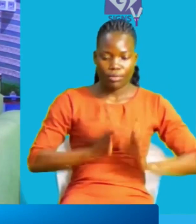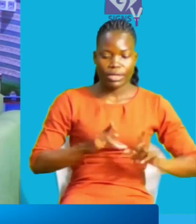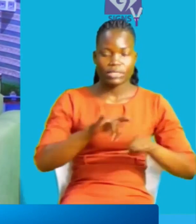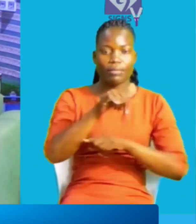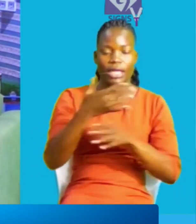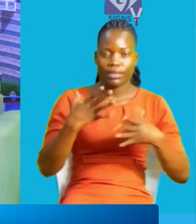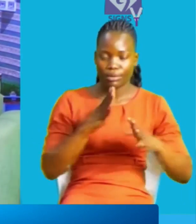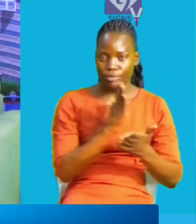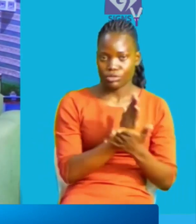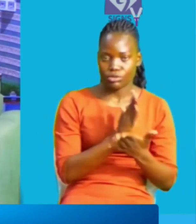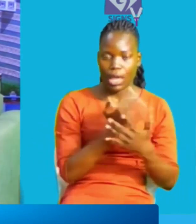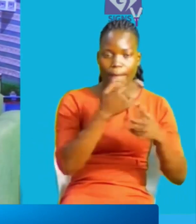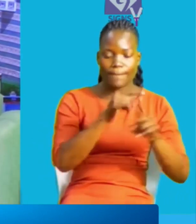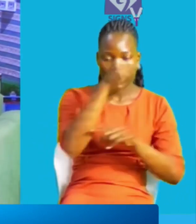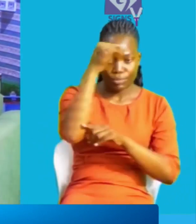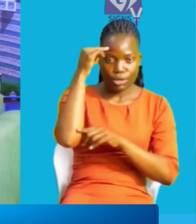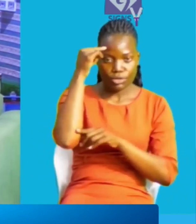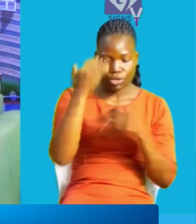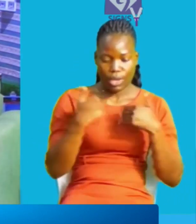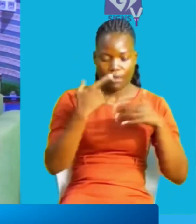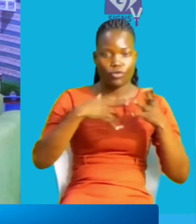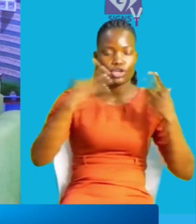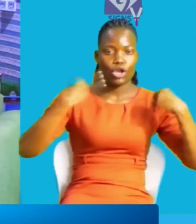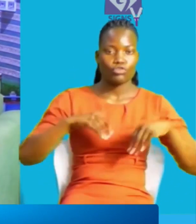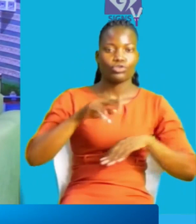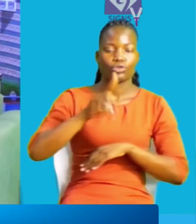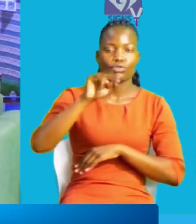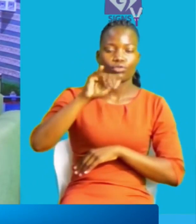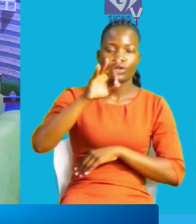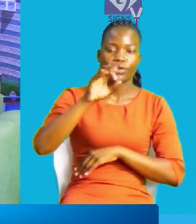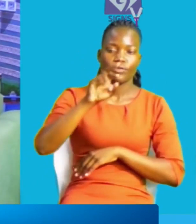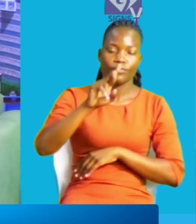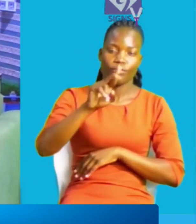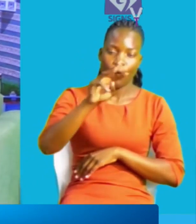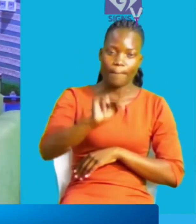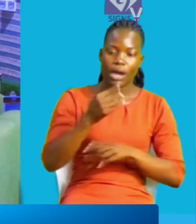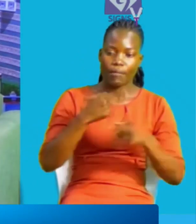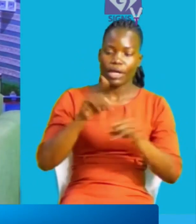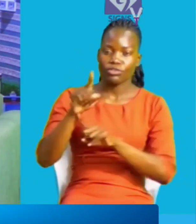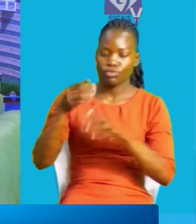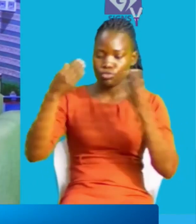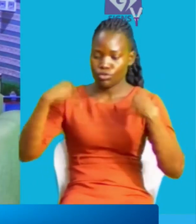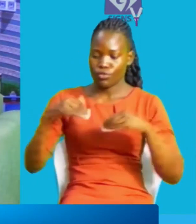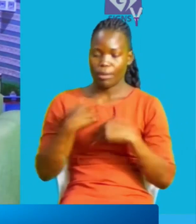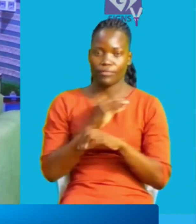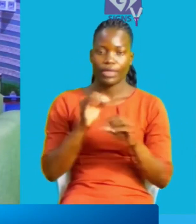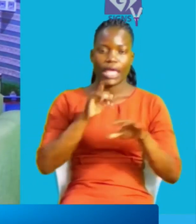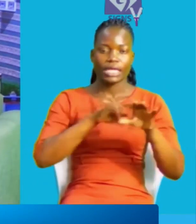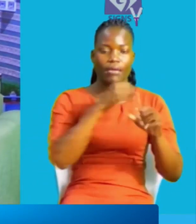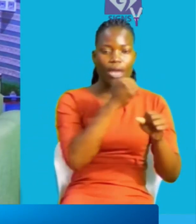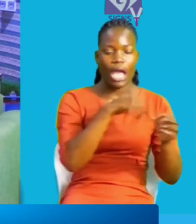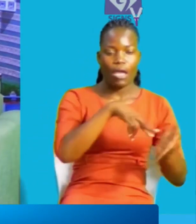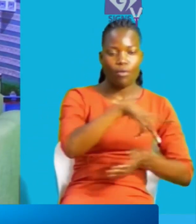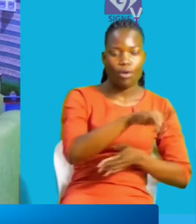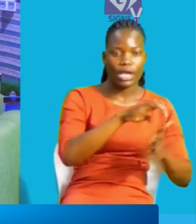human like any other person. Yes. But because we put on uniform, but you are not putting on uniform. Yeah. That's why when I